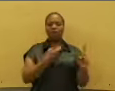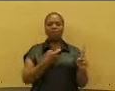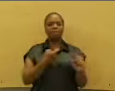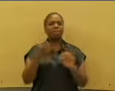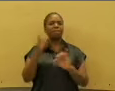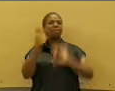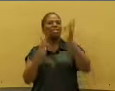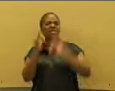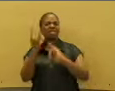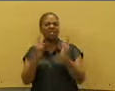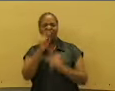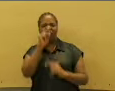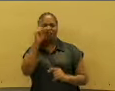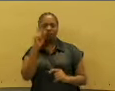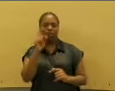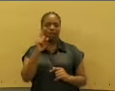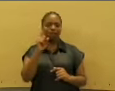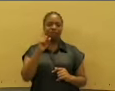area,